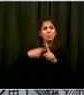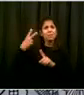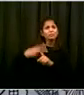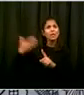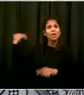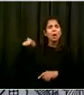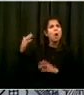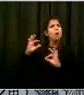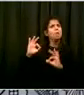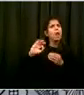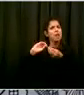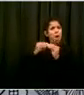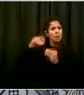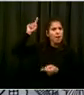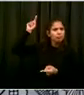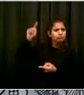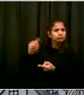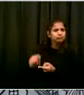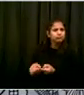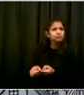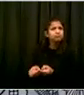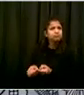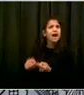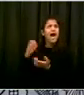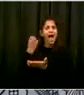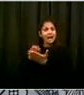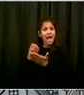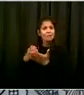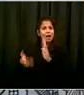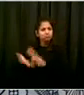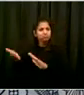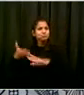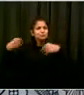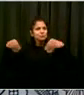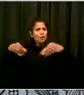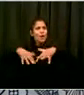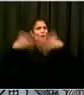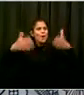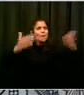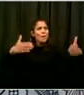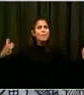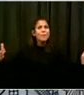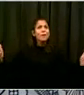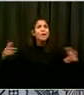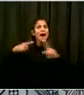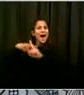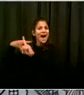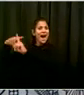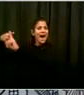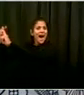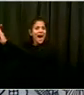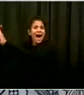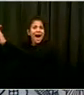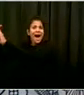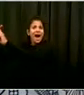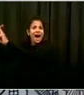that restart going, but we need everyone to be a part of it. And that's what I'm going to keep reminding people of. Go ahead, Sean.